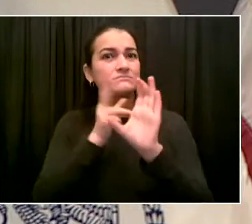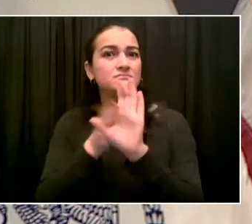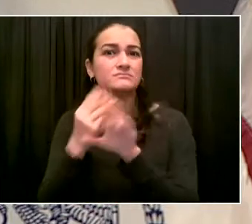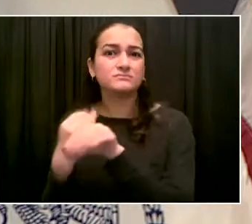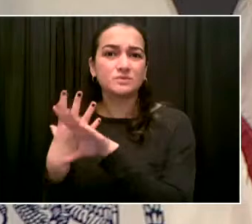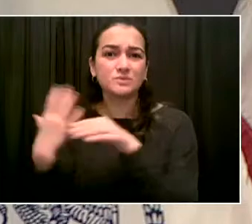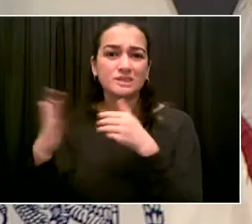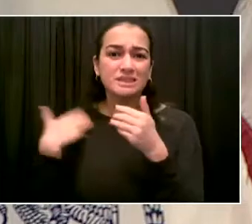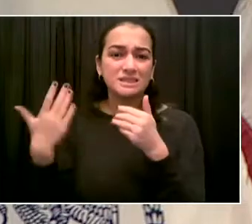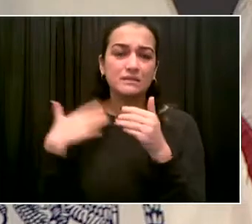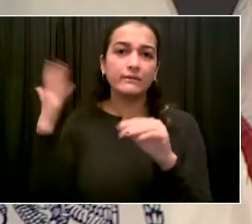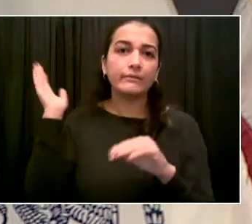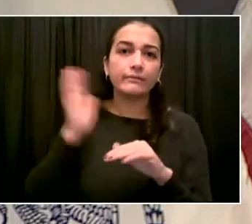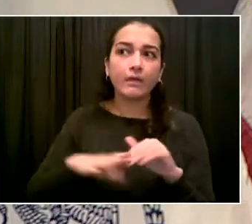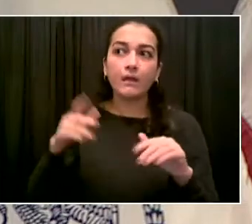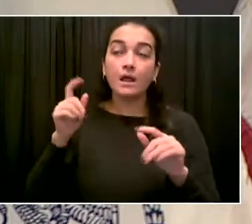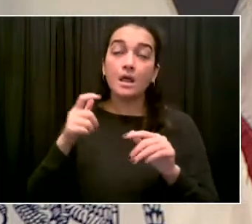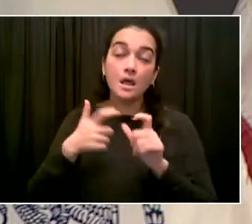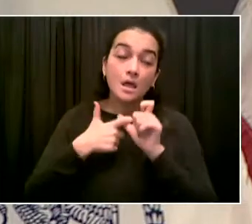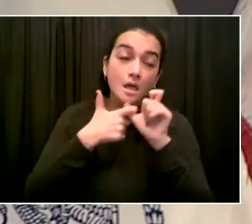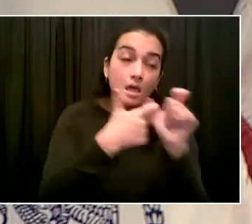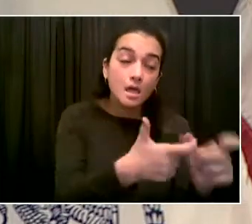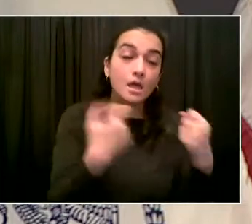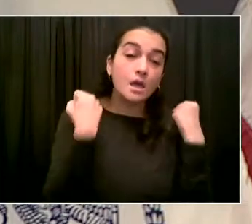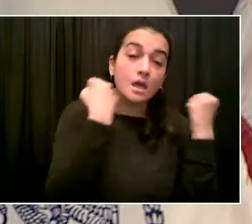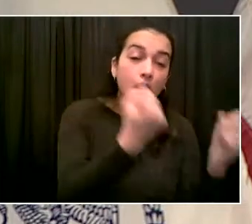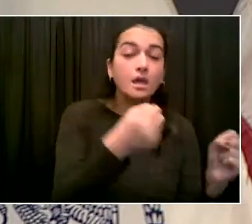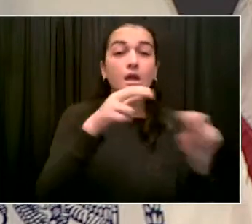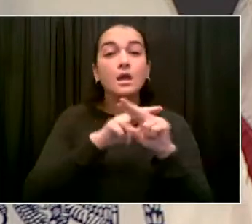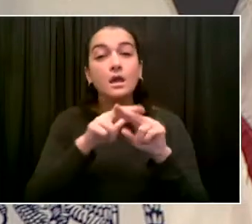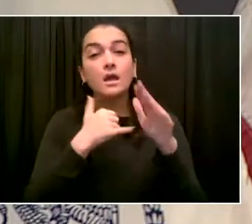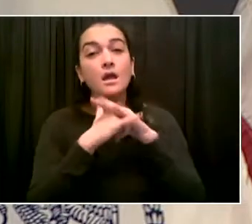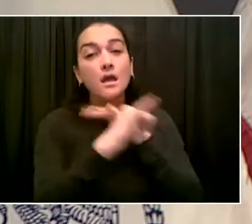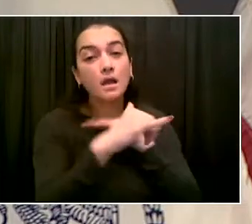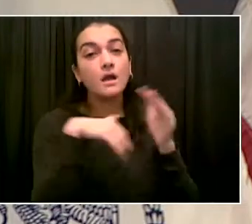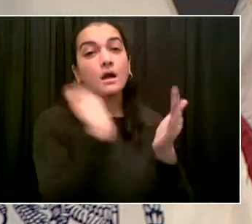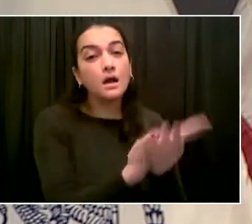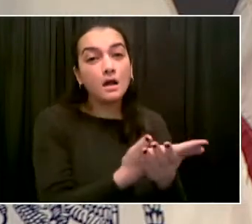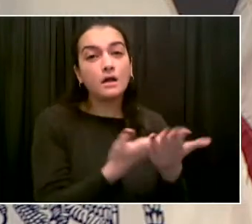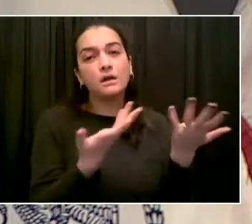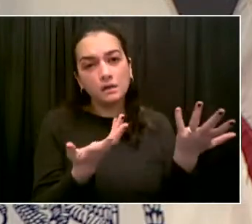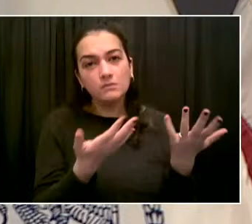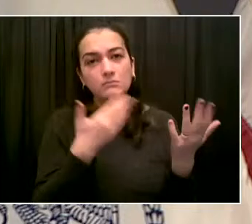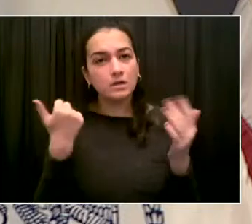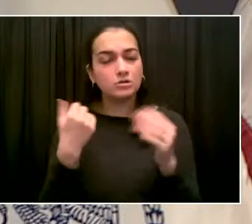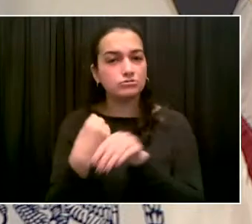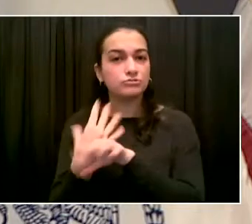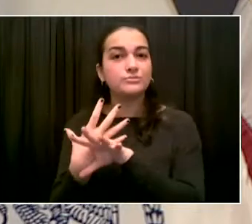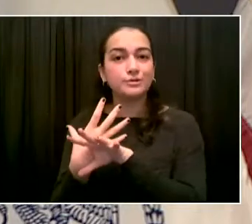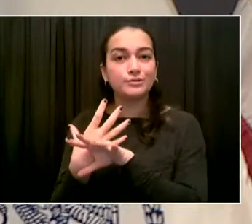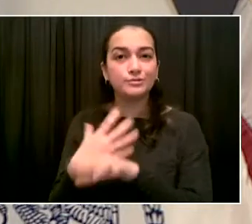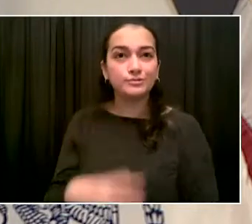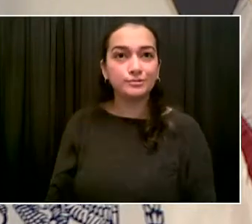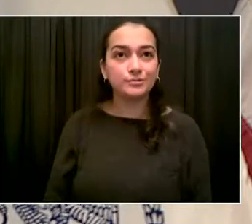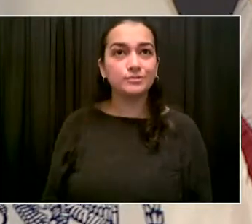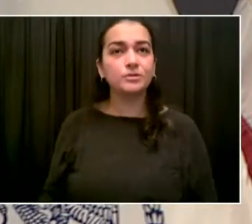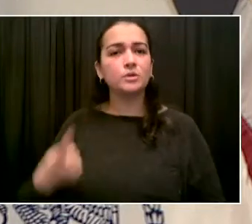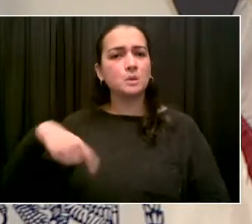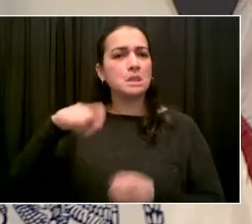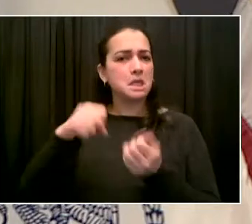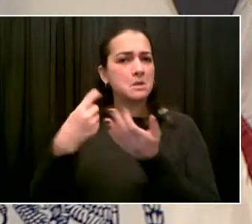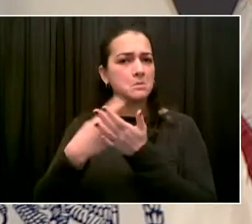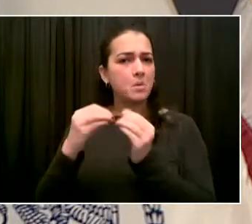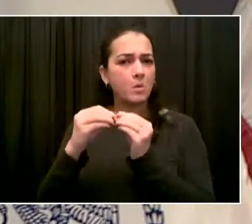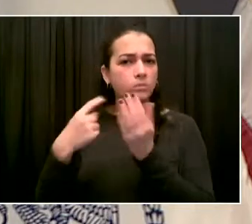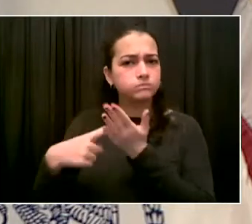all over the city, all over the nation, and allow journalists to participate where they are. I think it just works. I don't